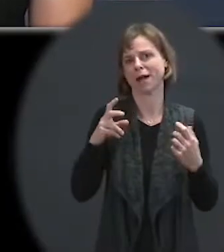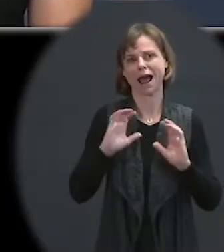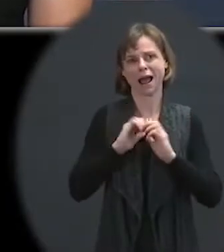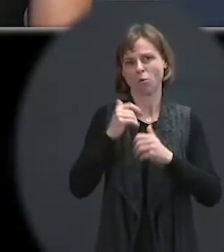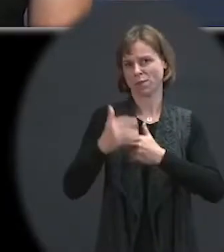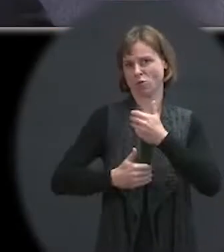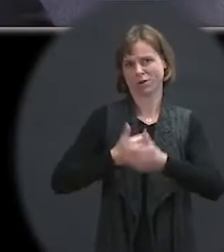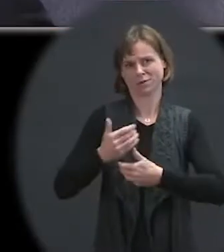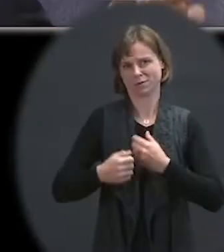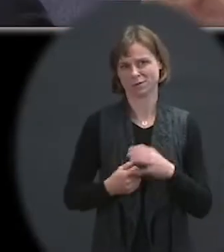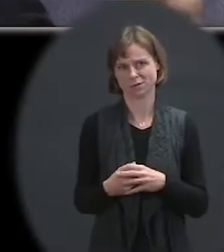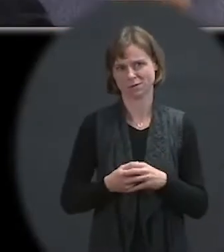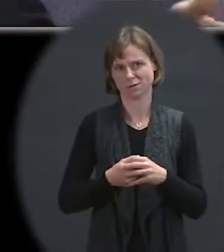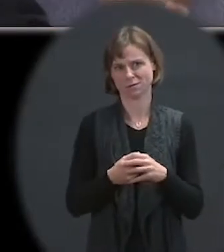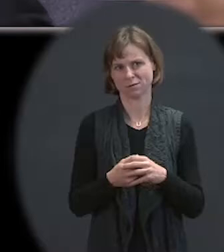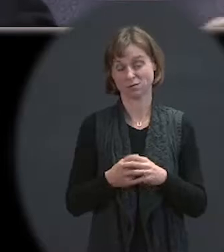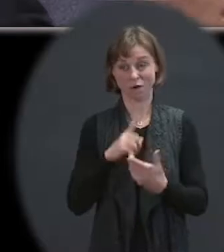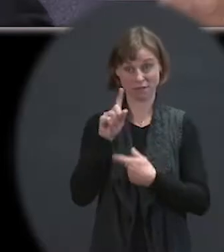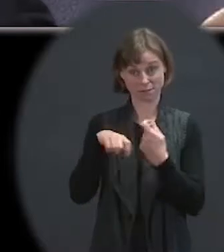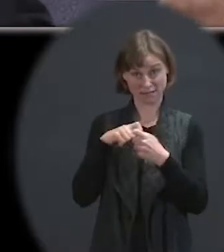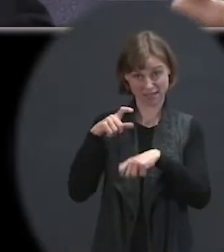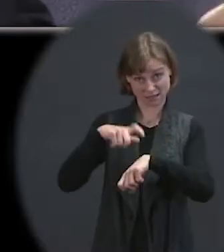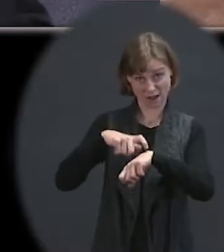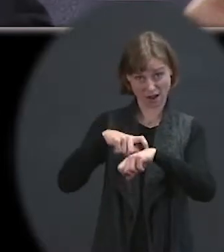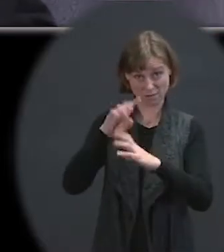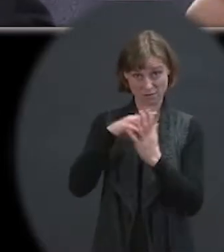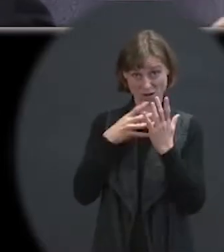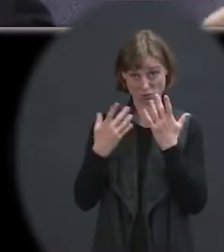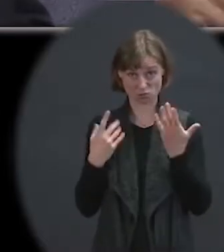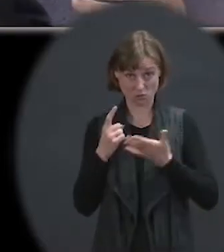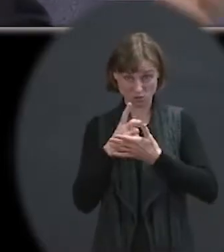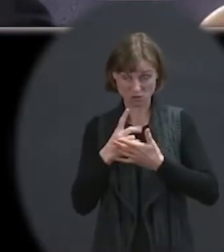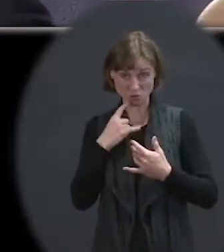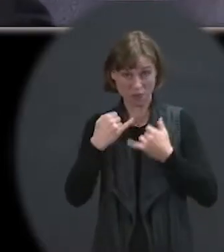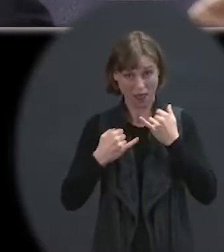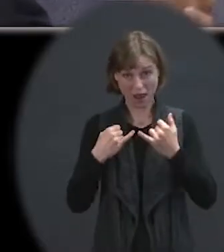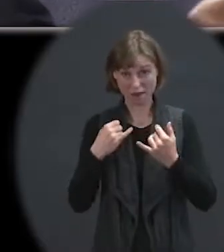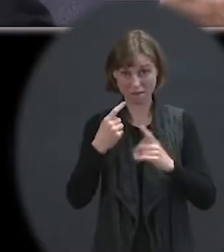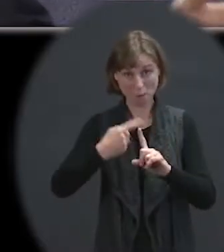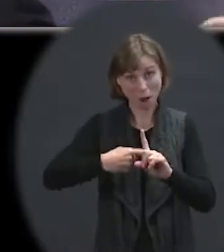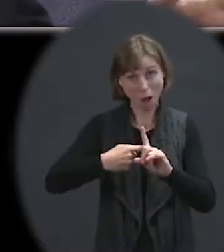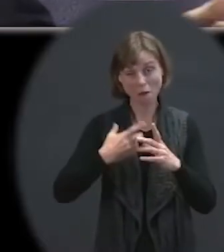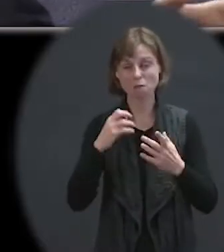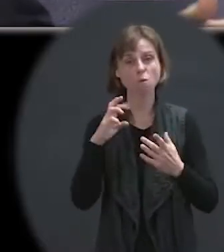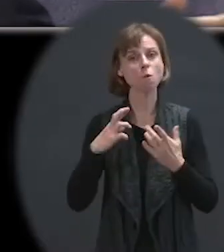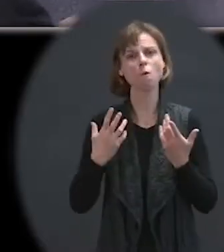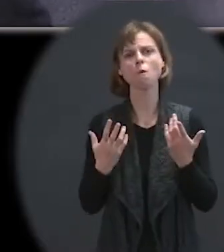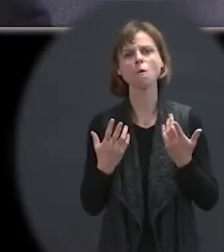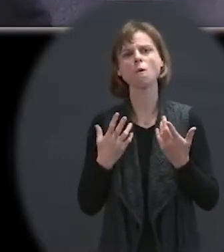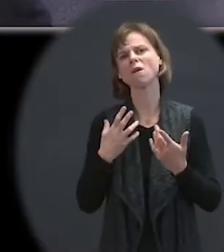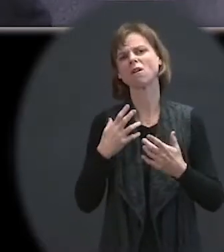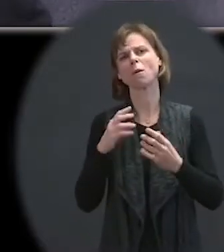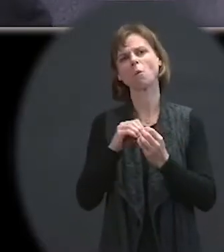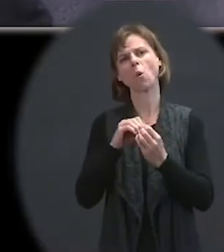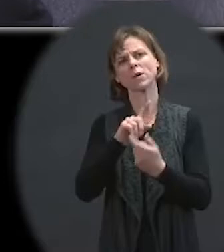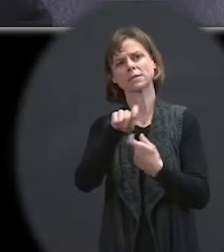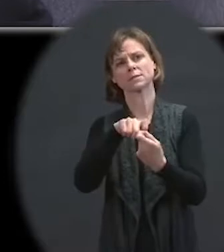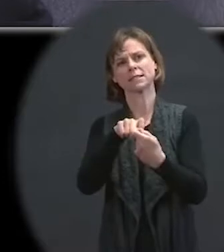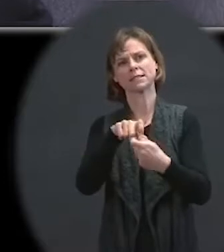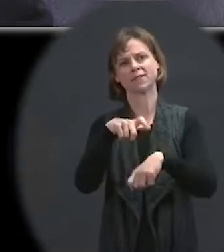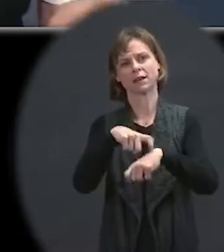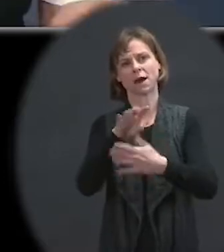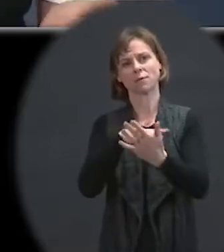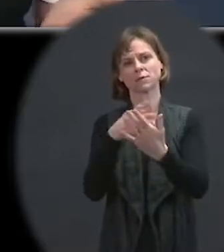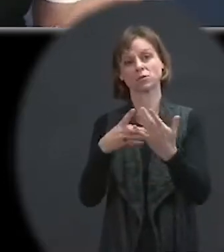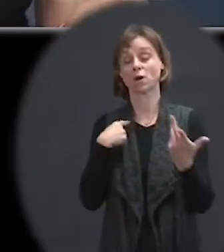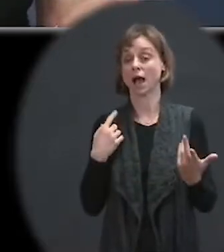more specific on the timeline as far as weeks? I mean, are we talking by the end of this month, or can you put any more final point on it? The end